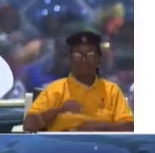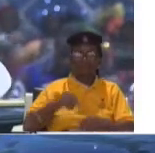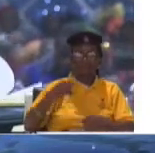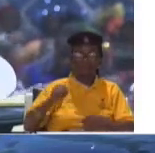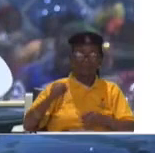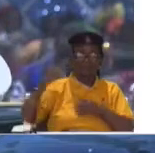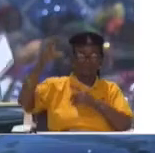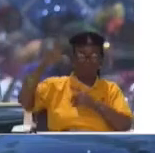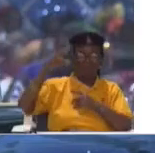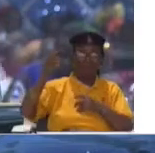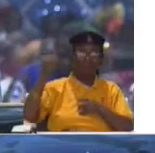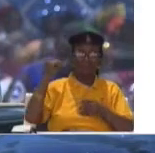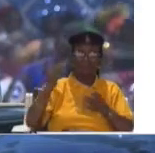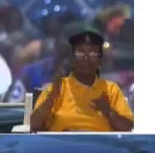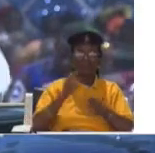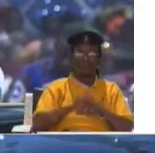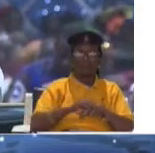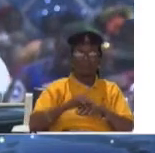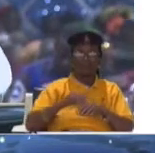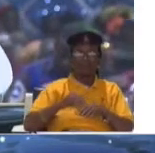wa.